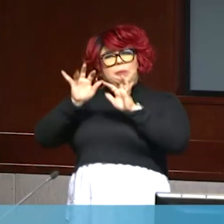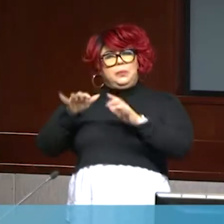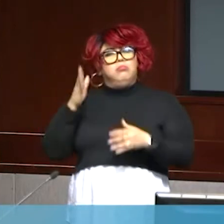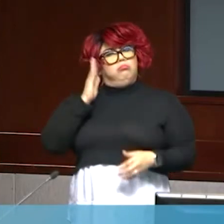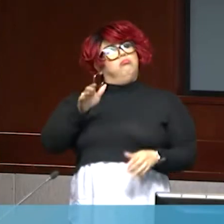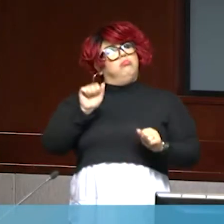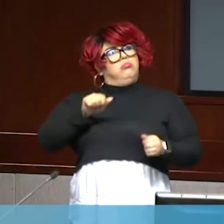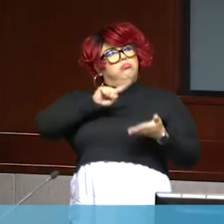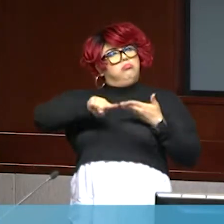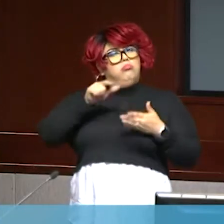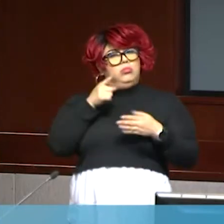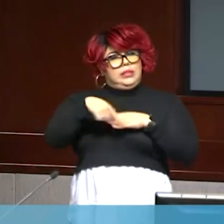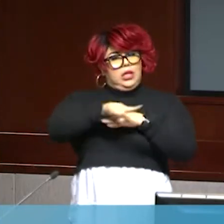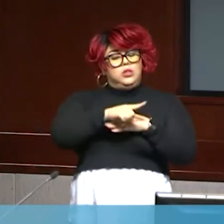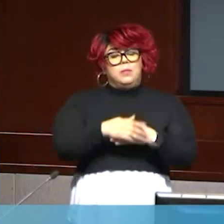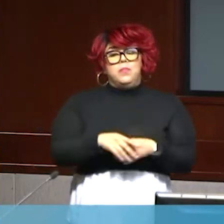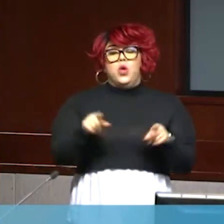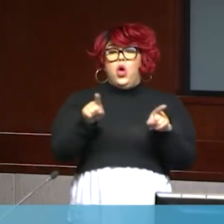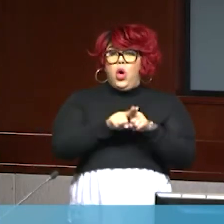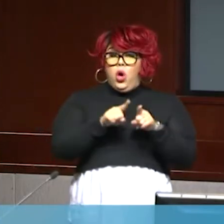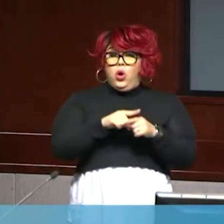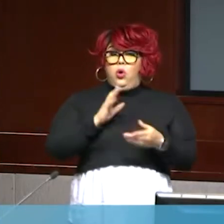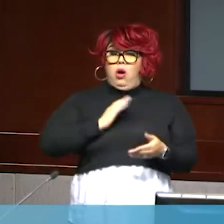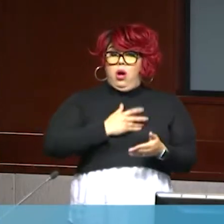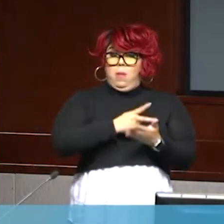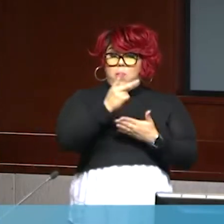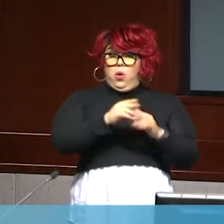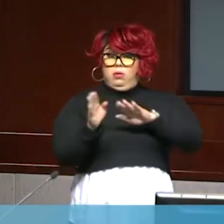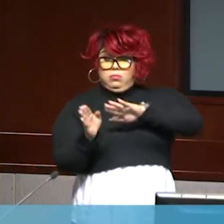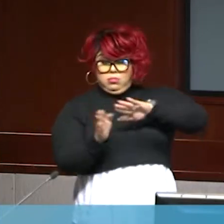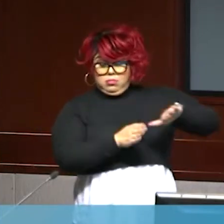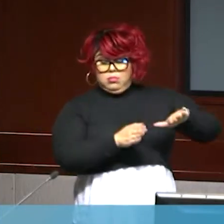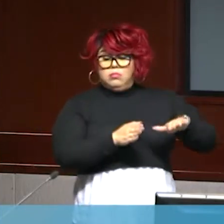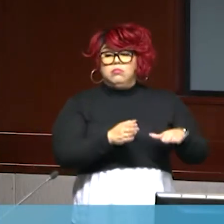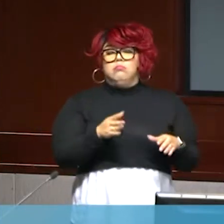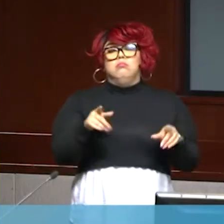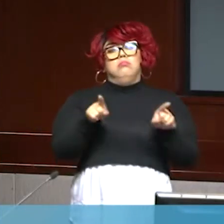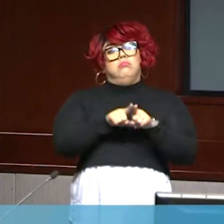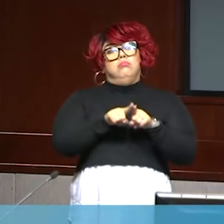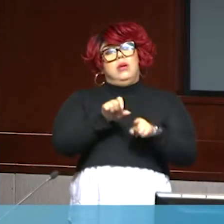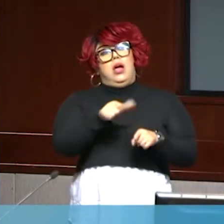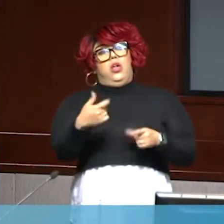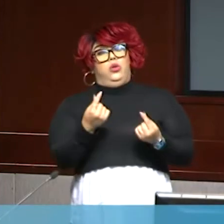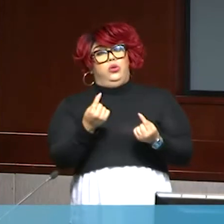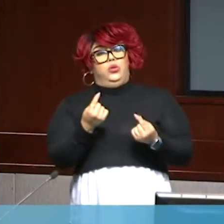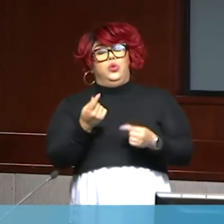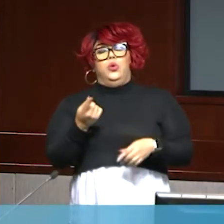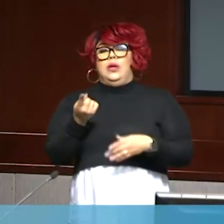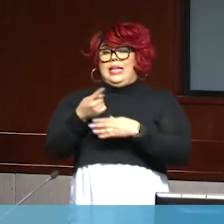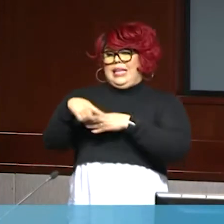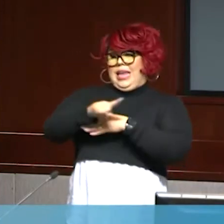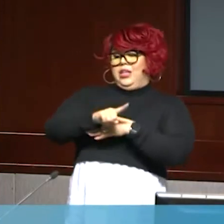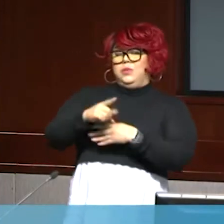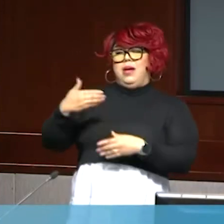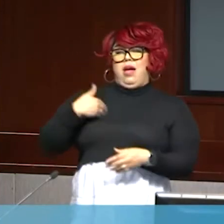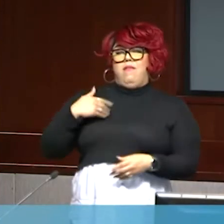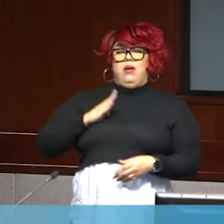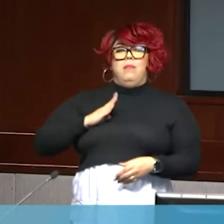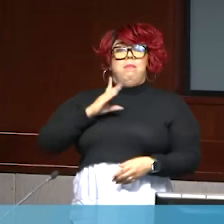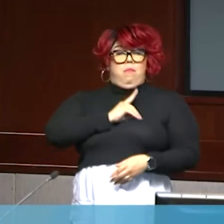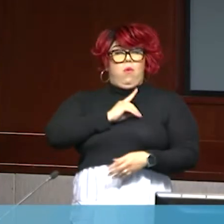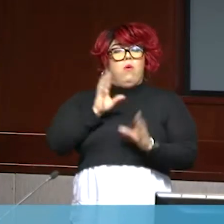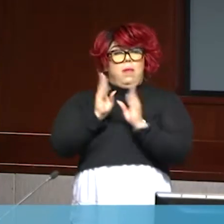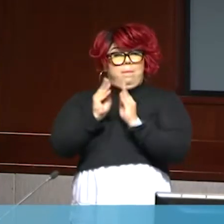that. In addition to the loan program on Kern Recovers, we will be talking to the board next week at the board meeting on